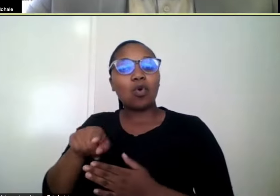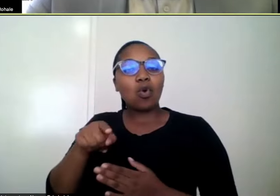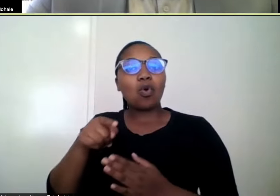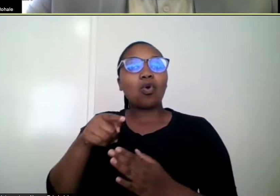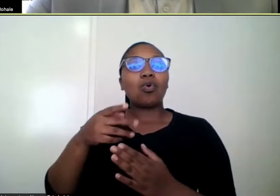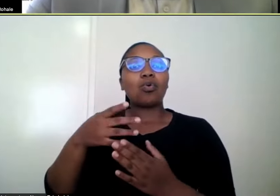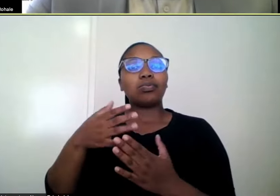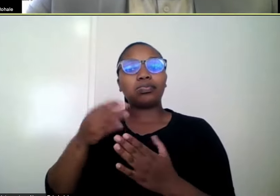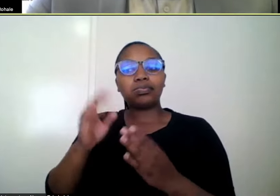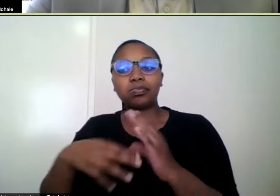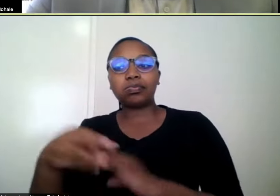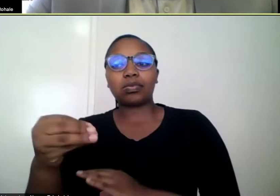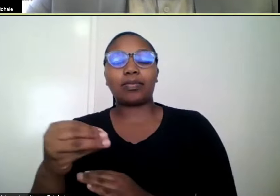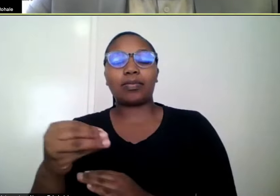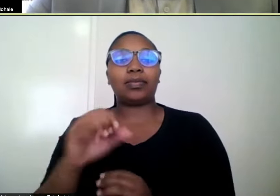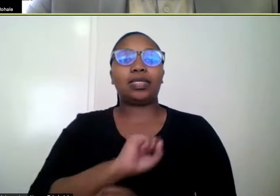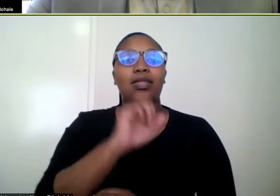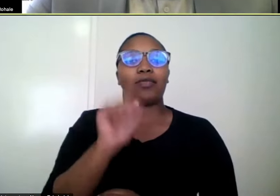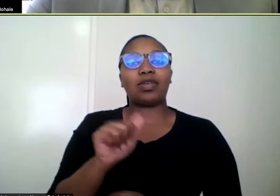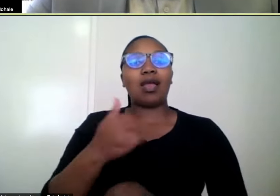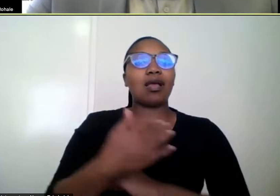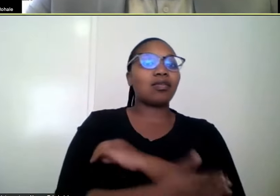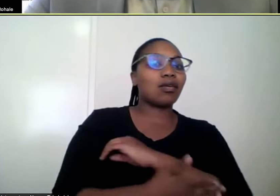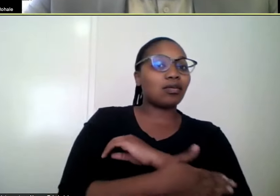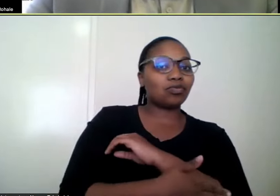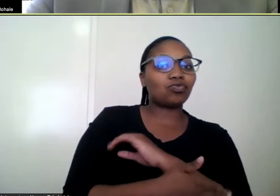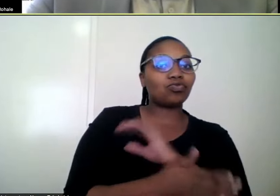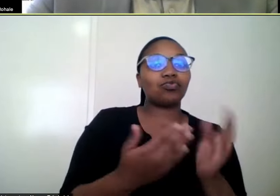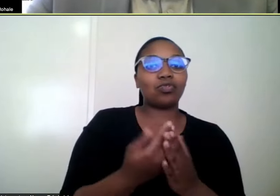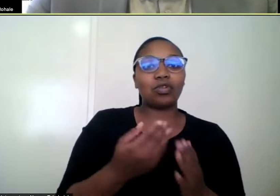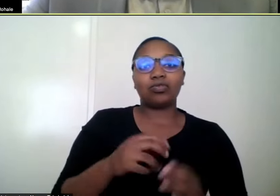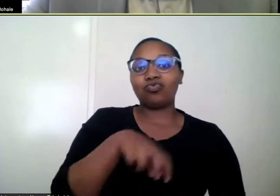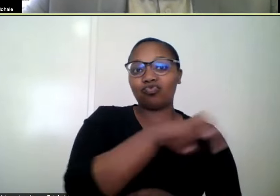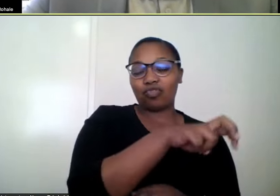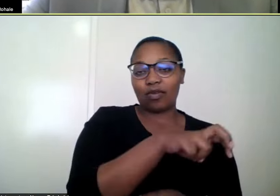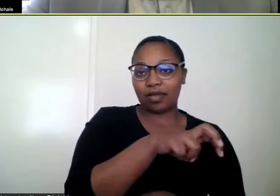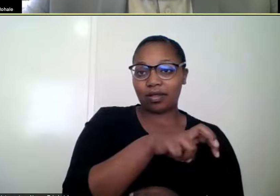Few questions from Tamakan from Business Day.